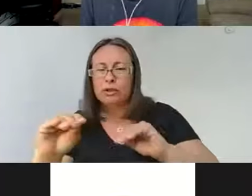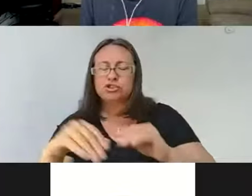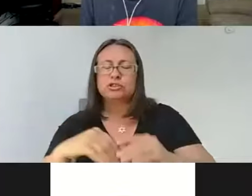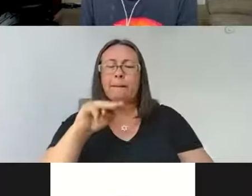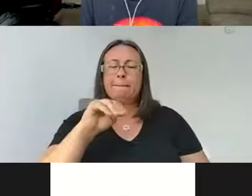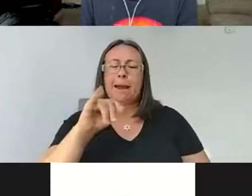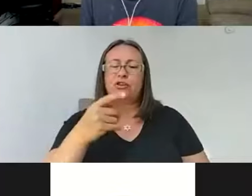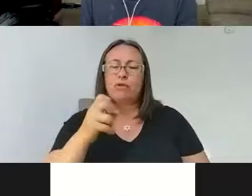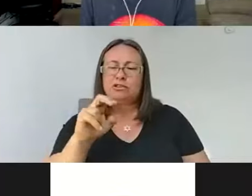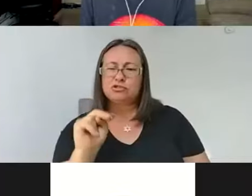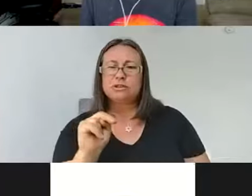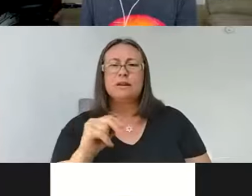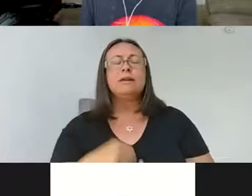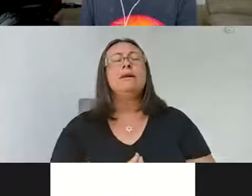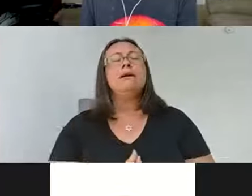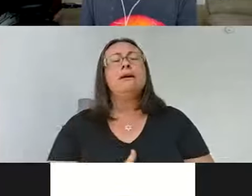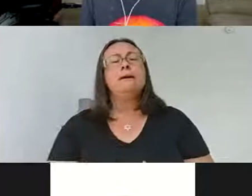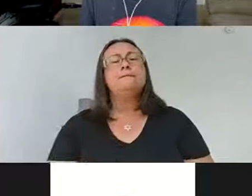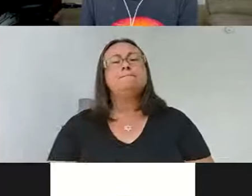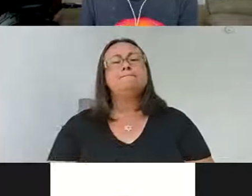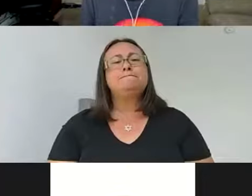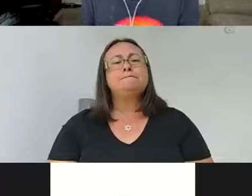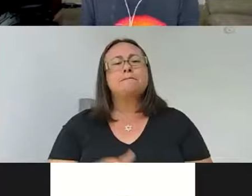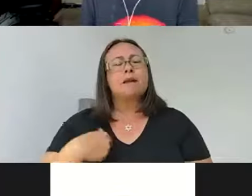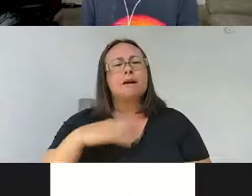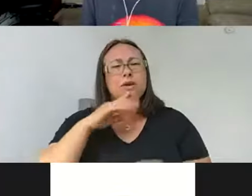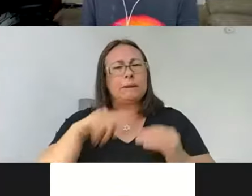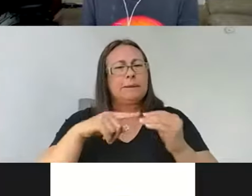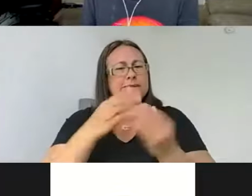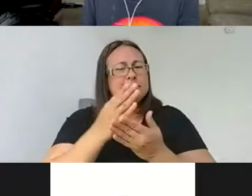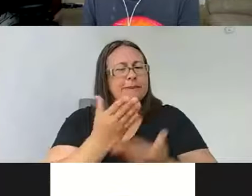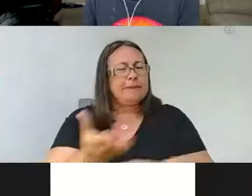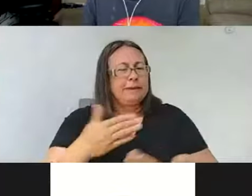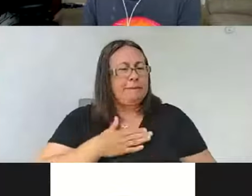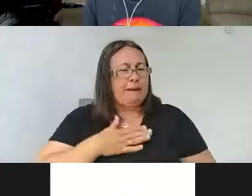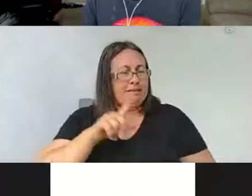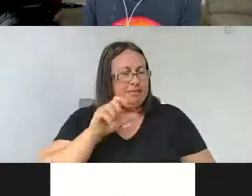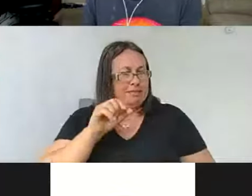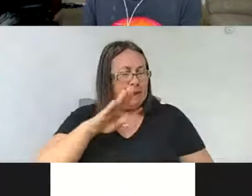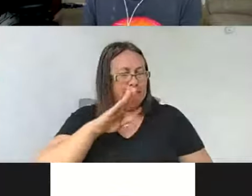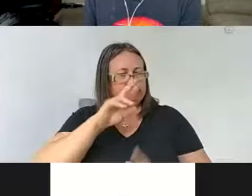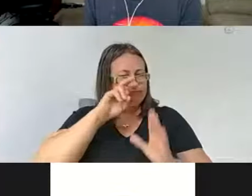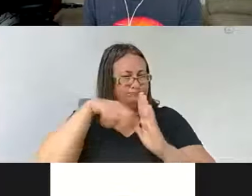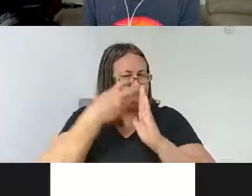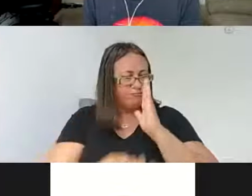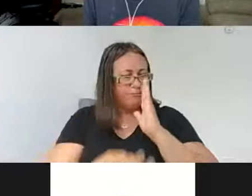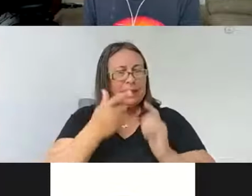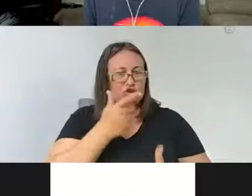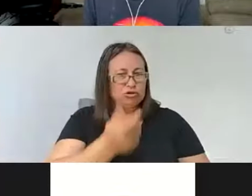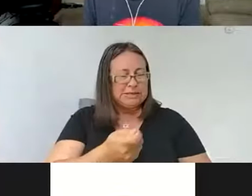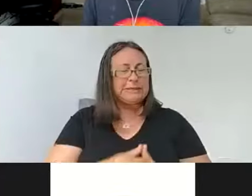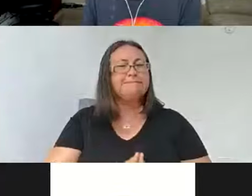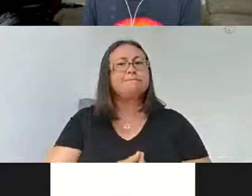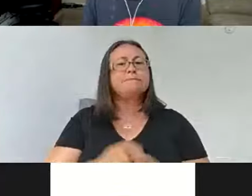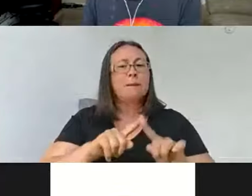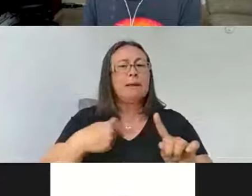in developmental neuroscience, and I'll talk about some of the things that my lab has been interested in. But mostly I'll focus on